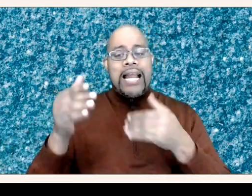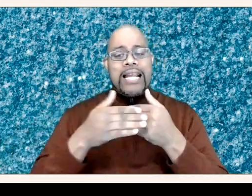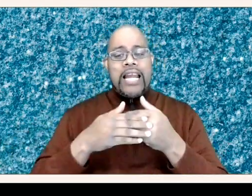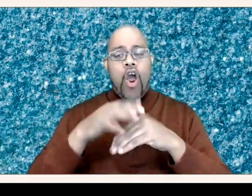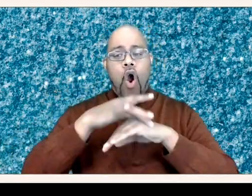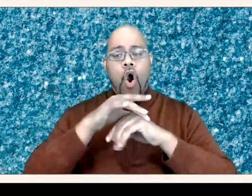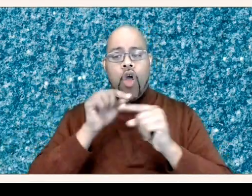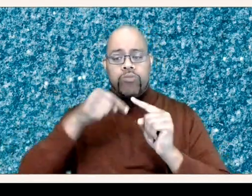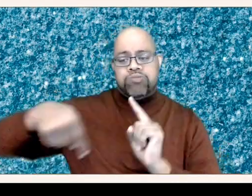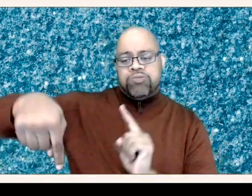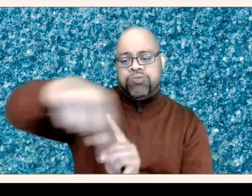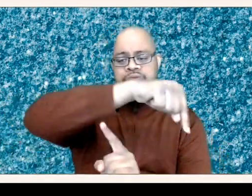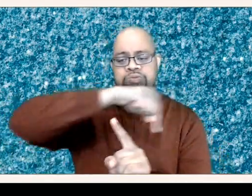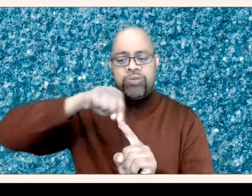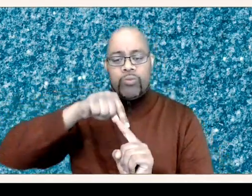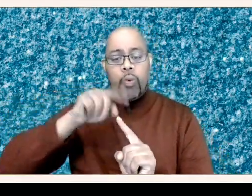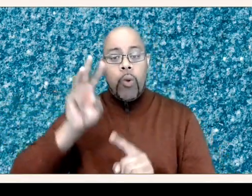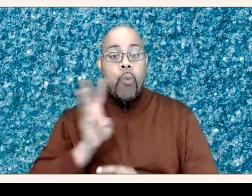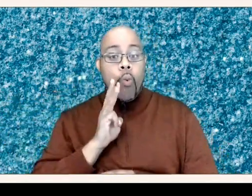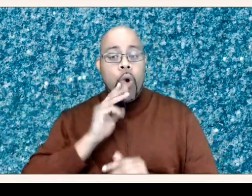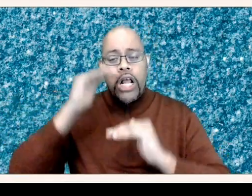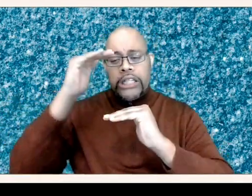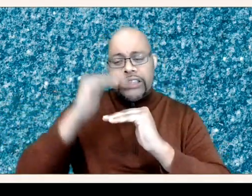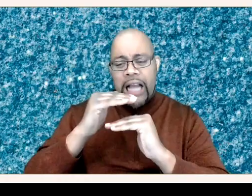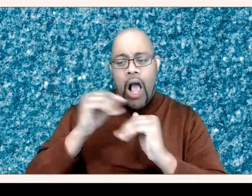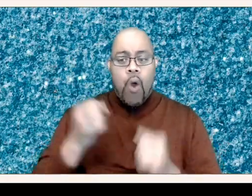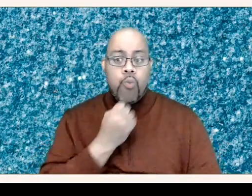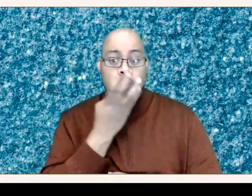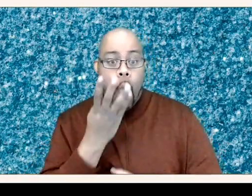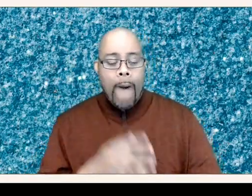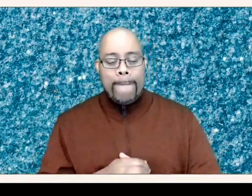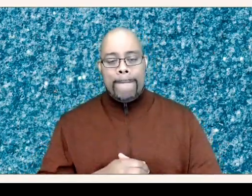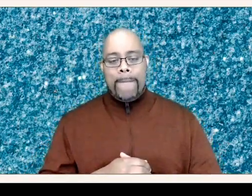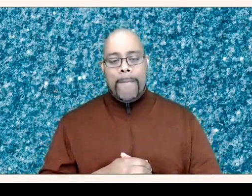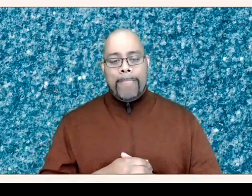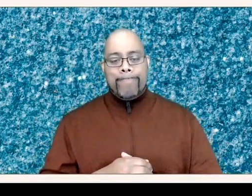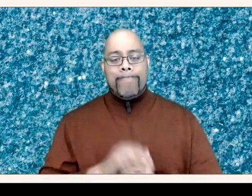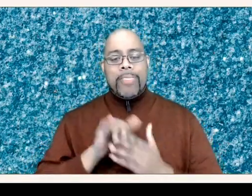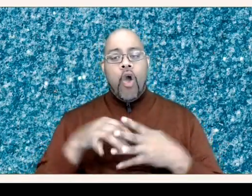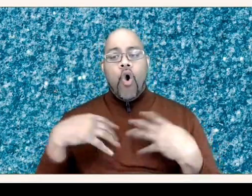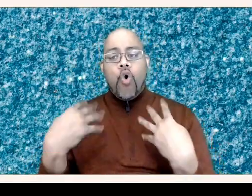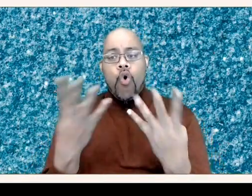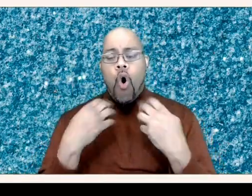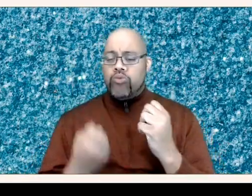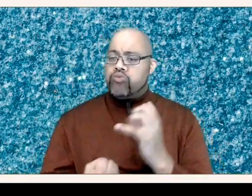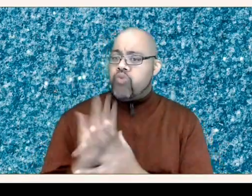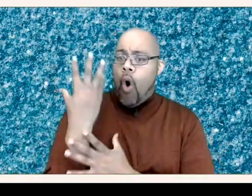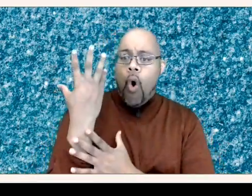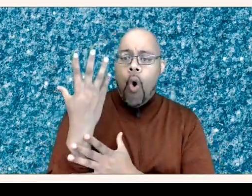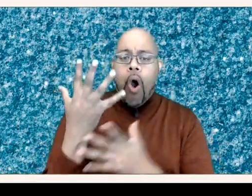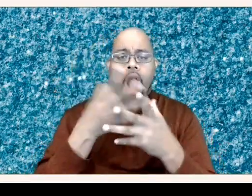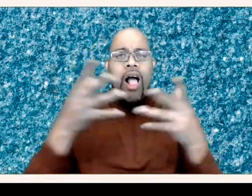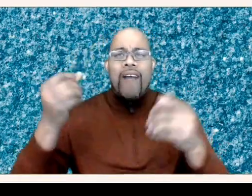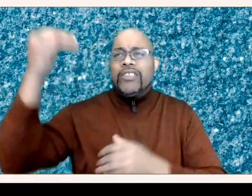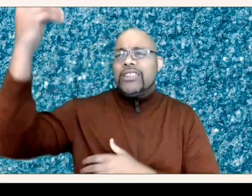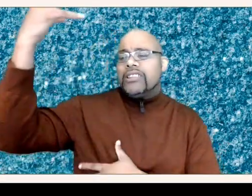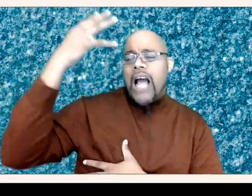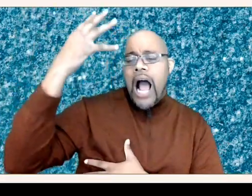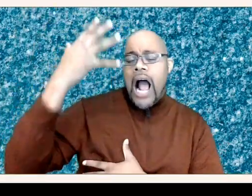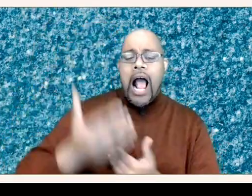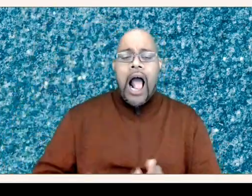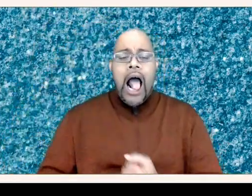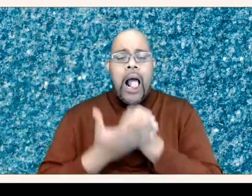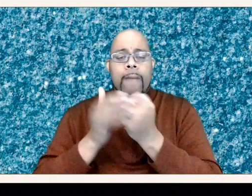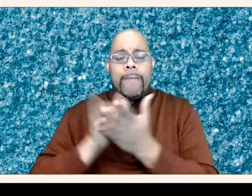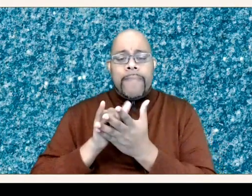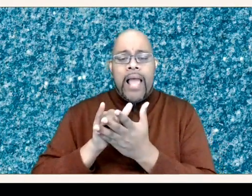when the waters are warm and fairly shallow. In those shallow, warm waters, corals thrive. They get lots of the sunlight that helps